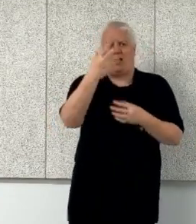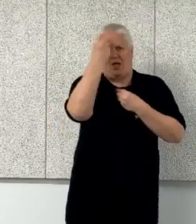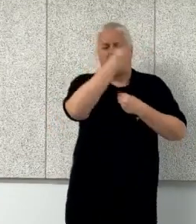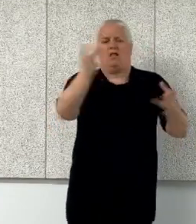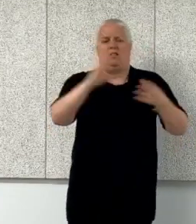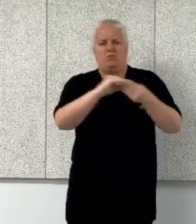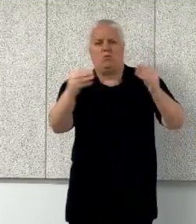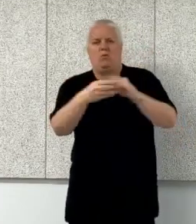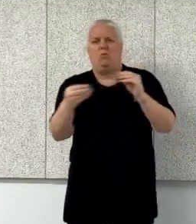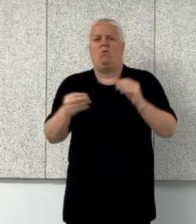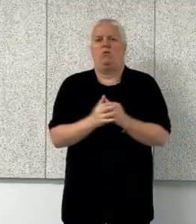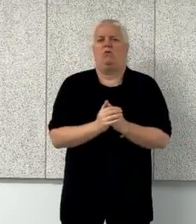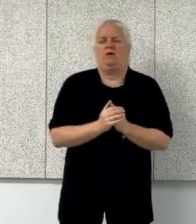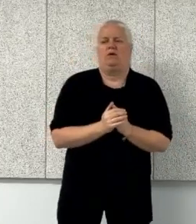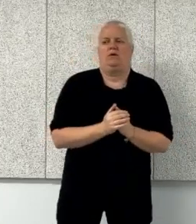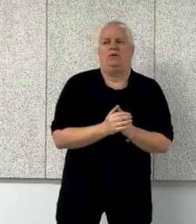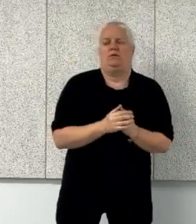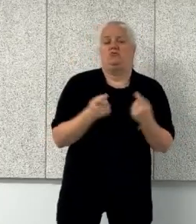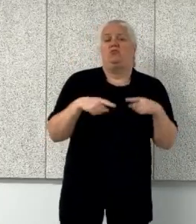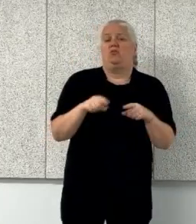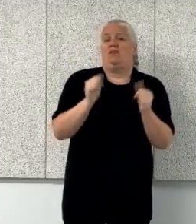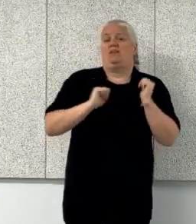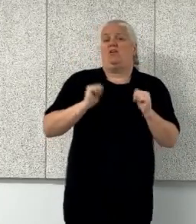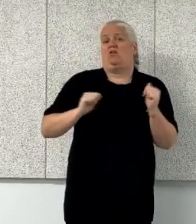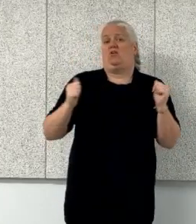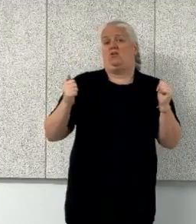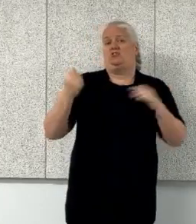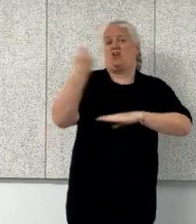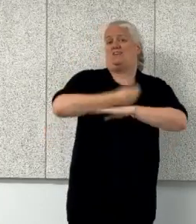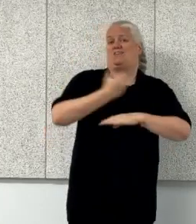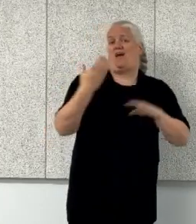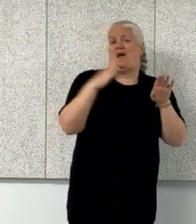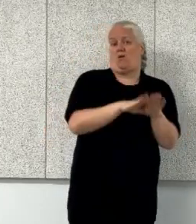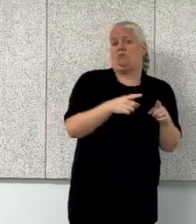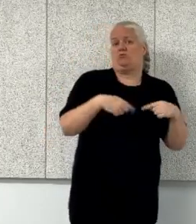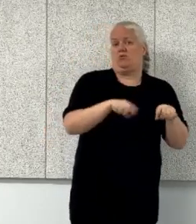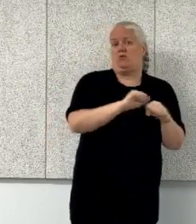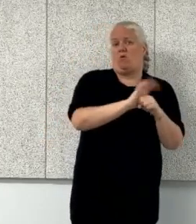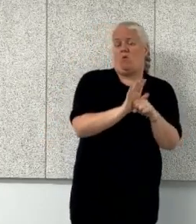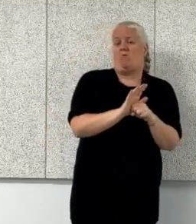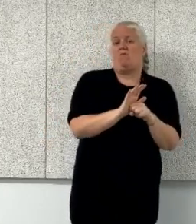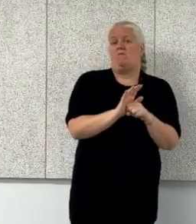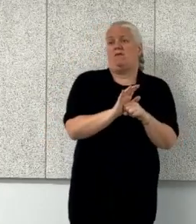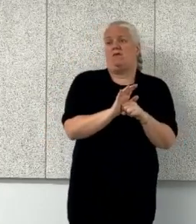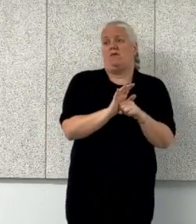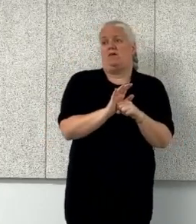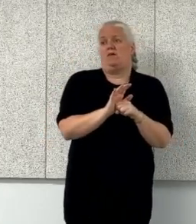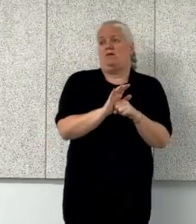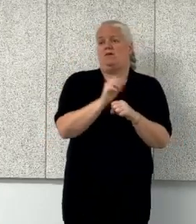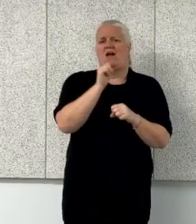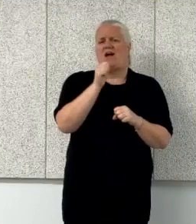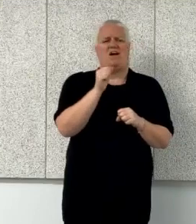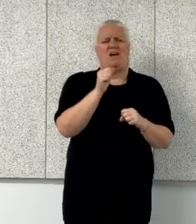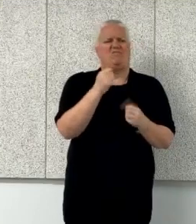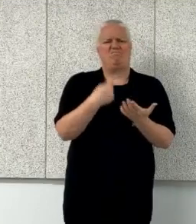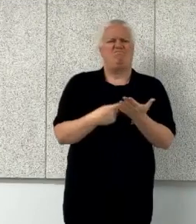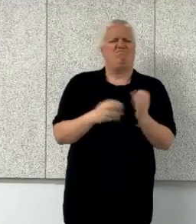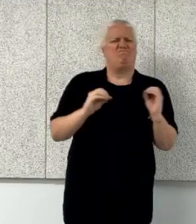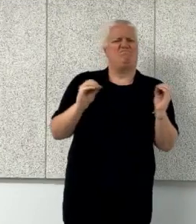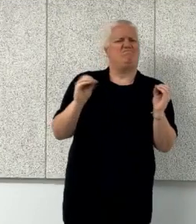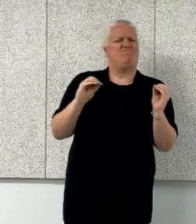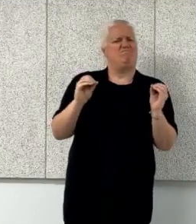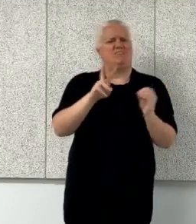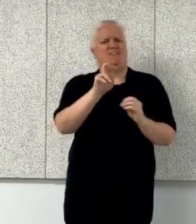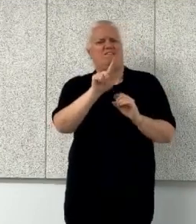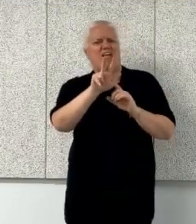where, you know, folks who hadn't been talking about who they were as an institution and were just expecting people to put that connect those dots between the shows